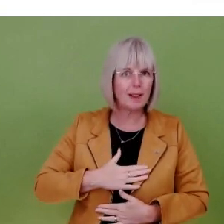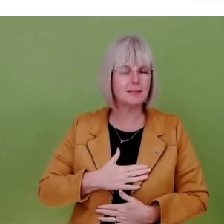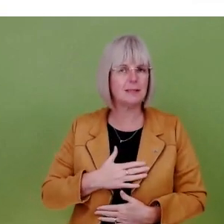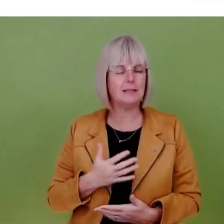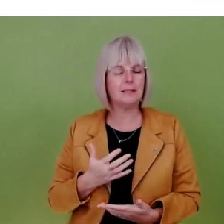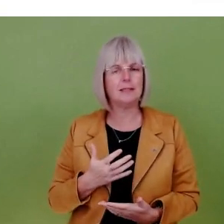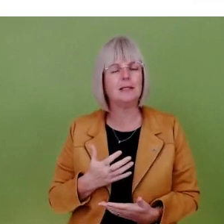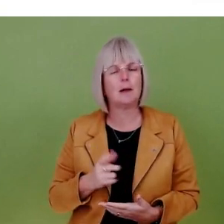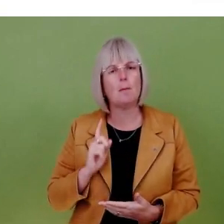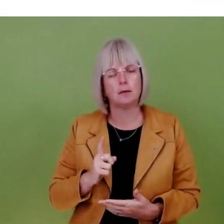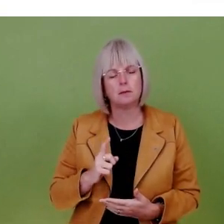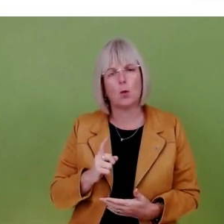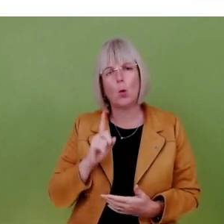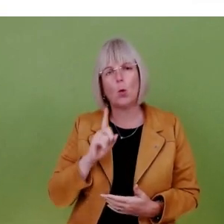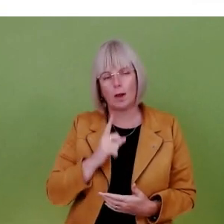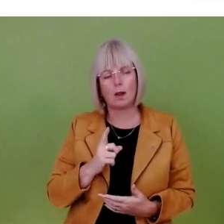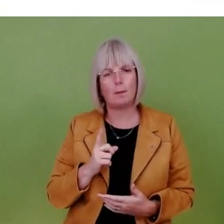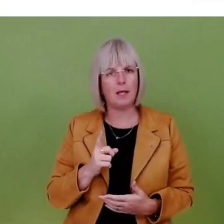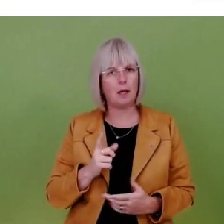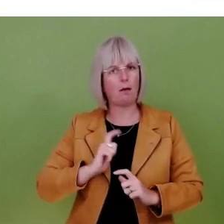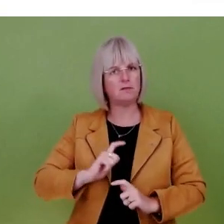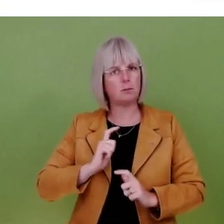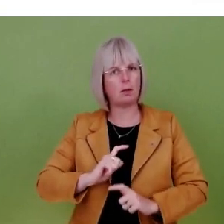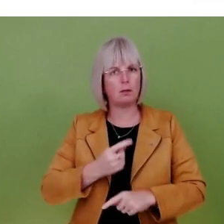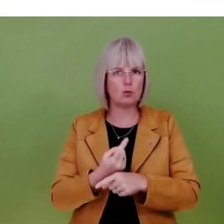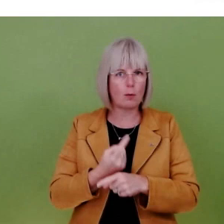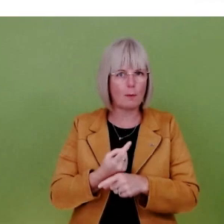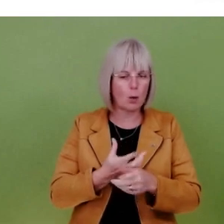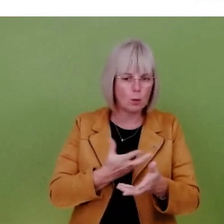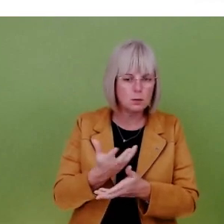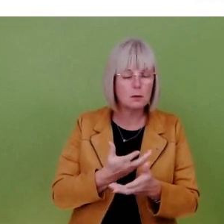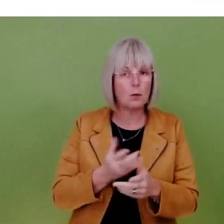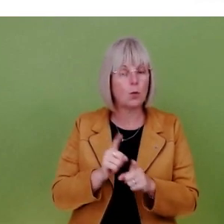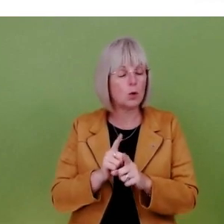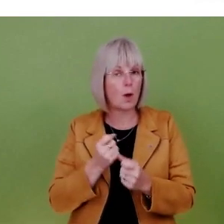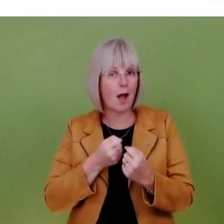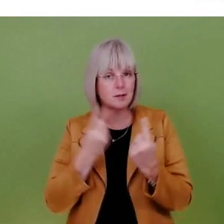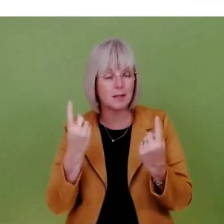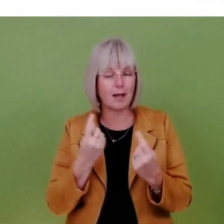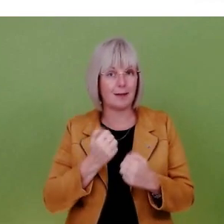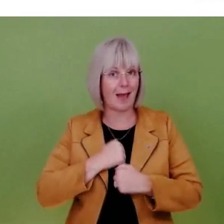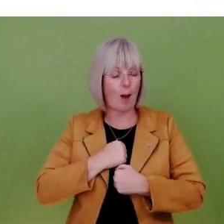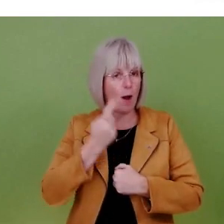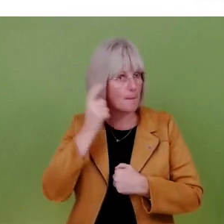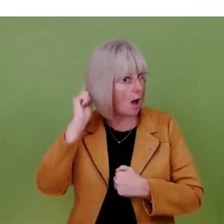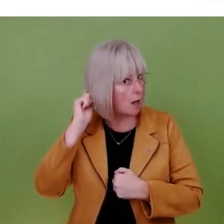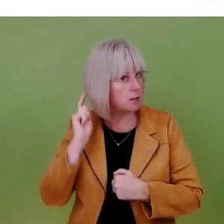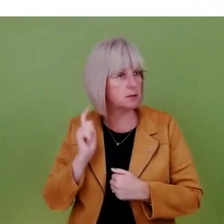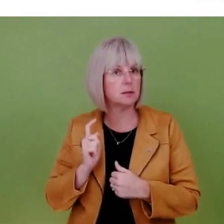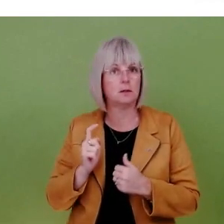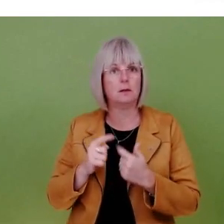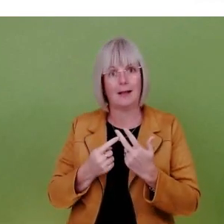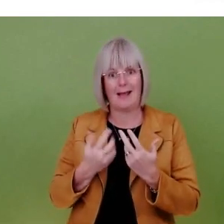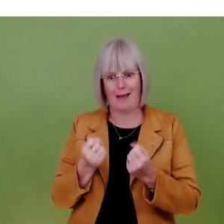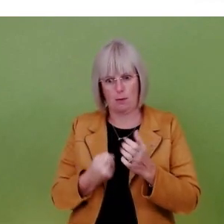about difference, reflecting on biases, understanding how racism shows up in us and within our teams. And